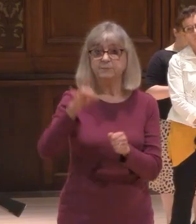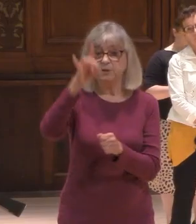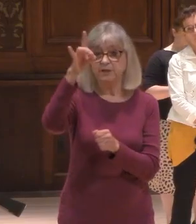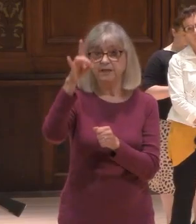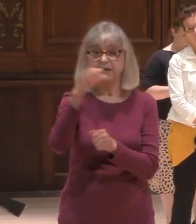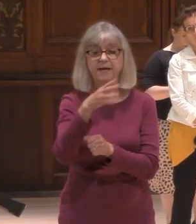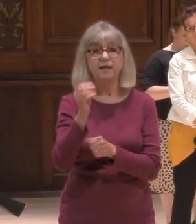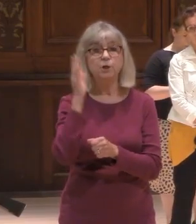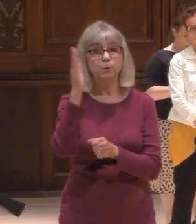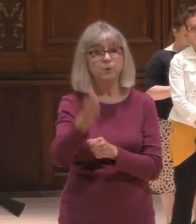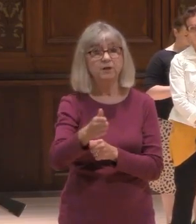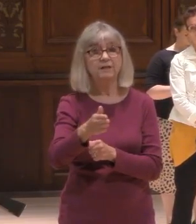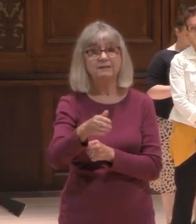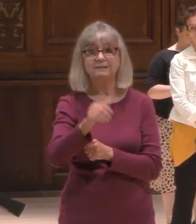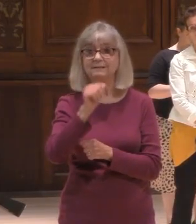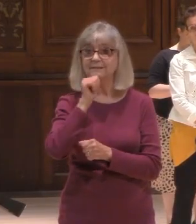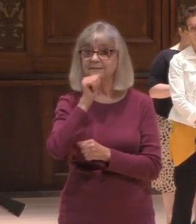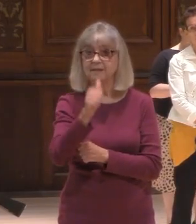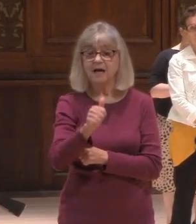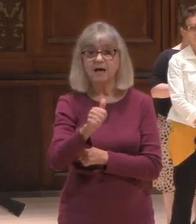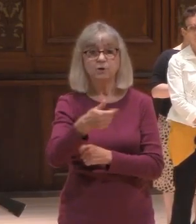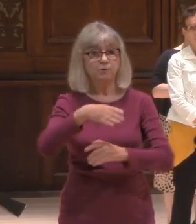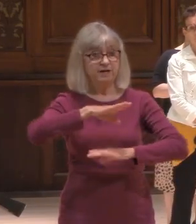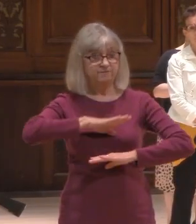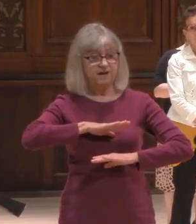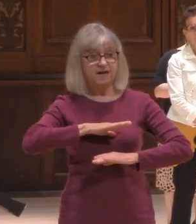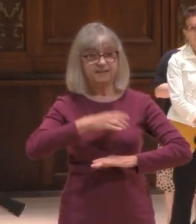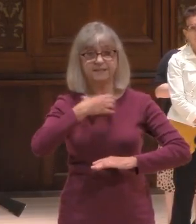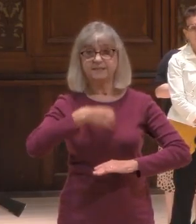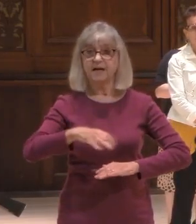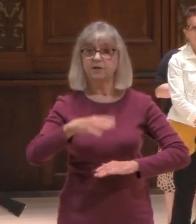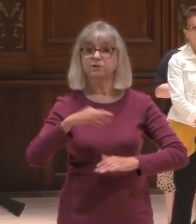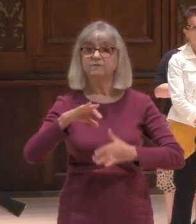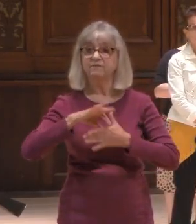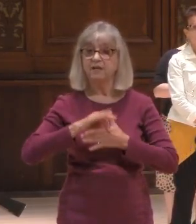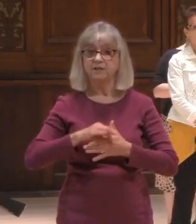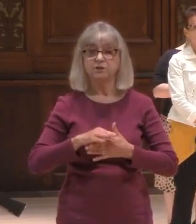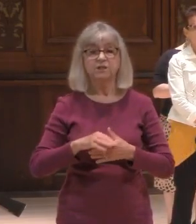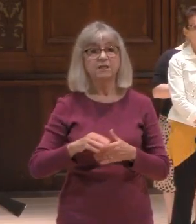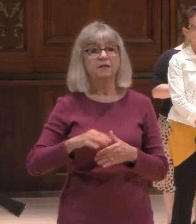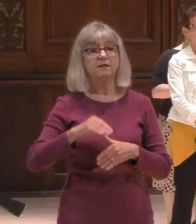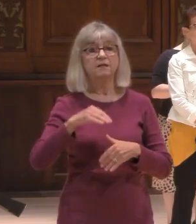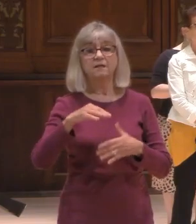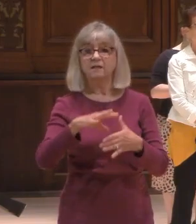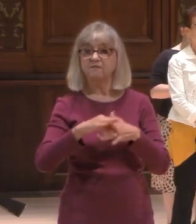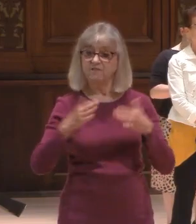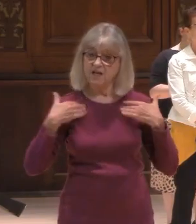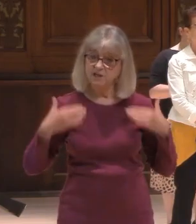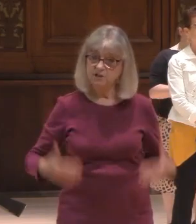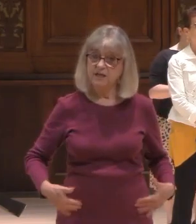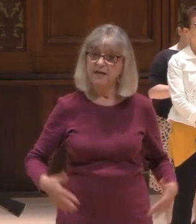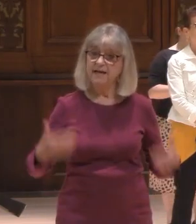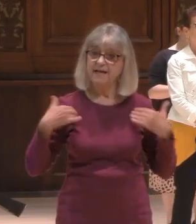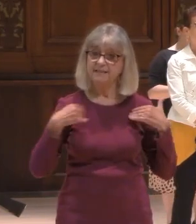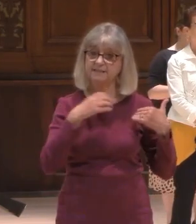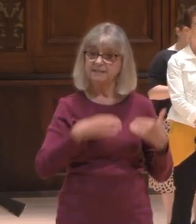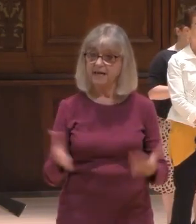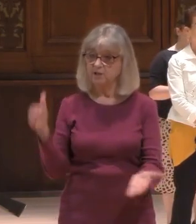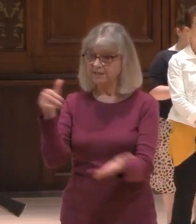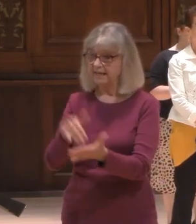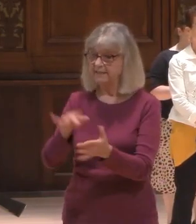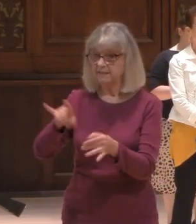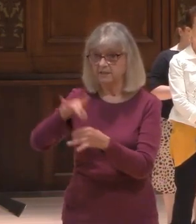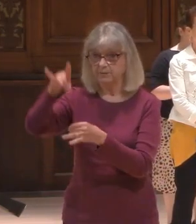you will certainly not gratify the desire of the flesh. For the flesh has desires against the